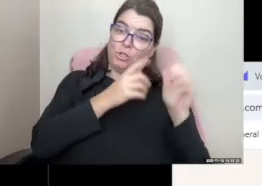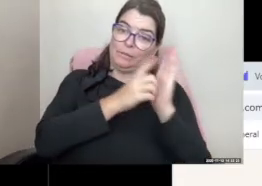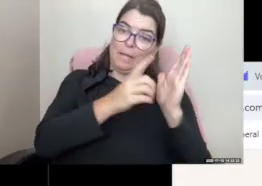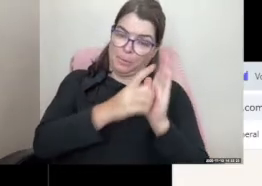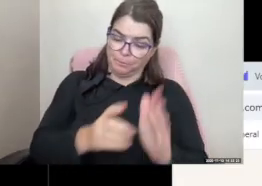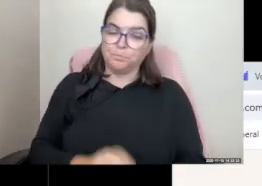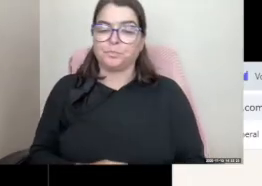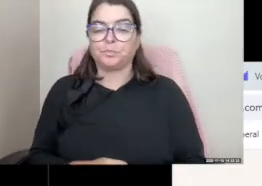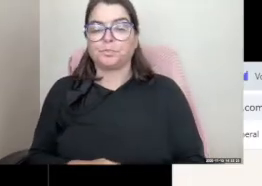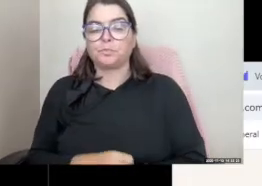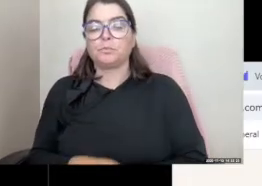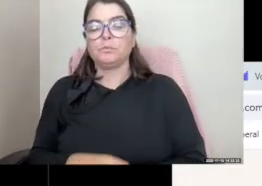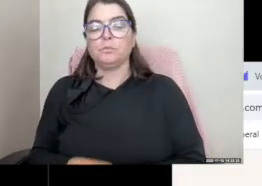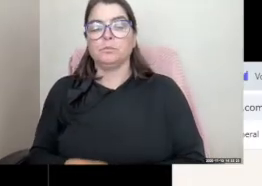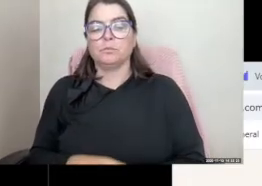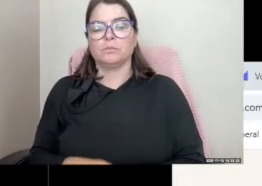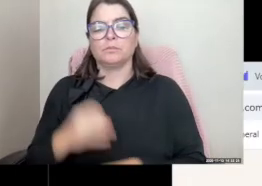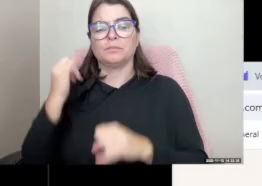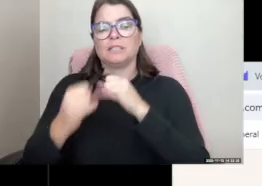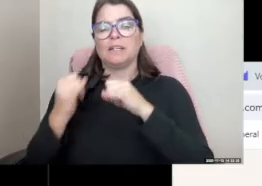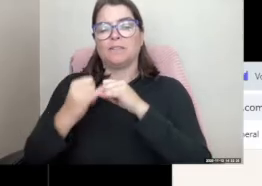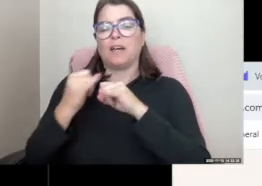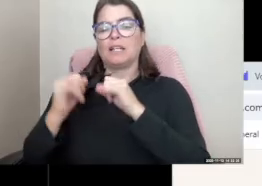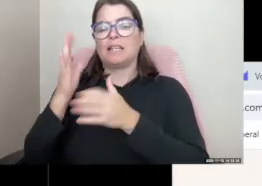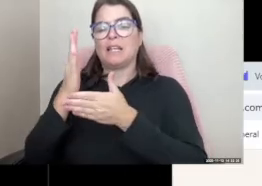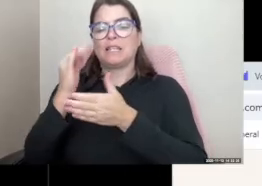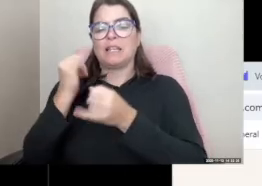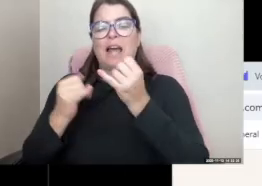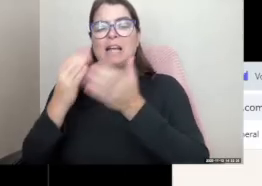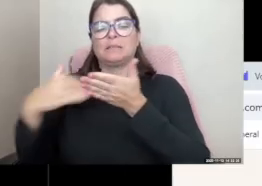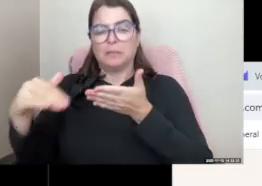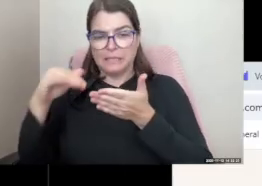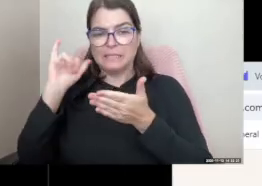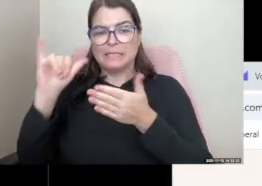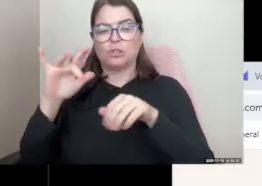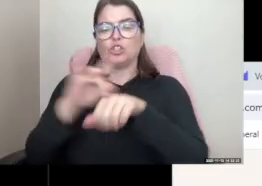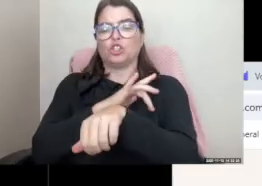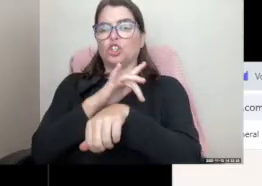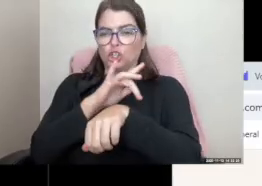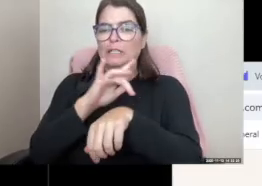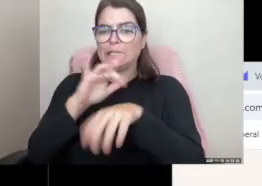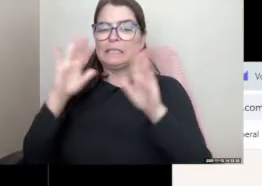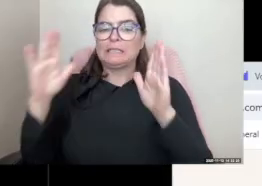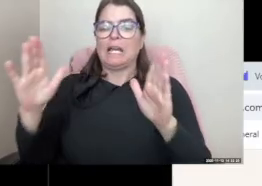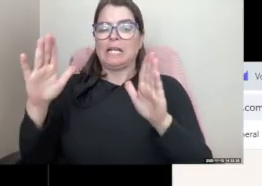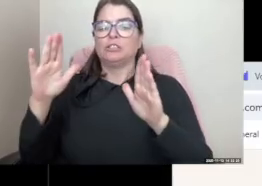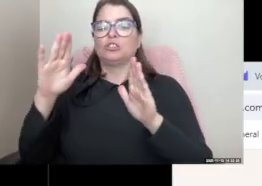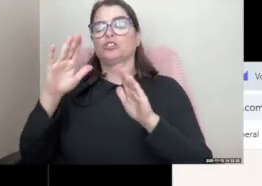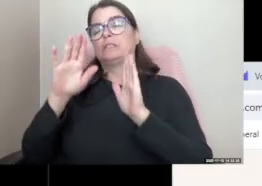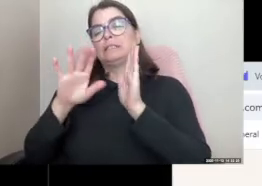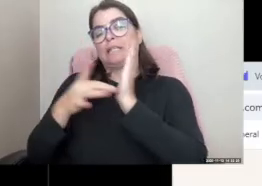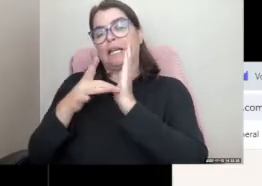with potential customer groups that can help to prove out a use case for the technology that can then be scaled beyond that